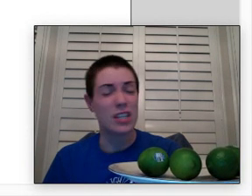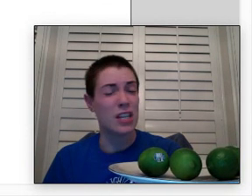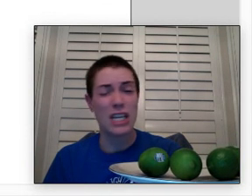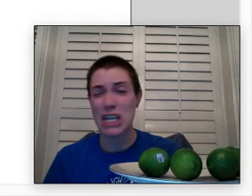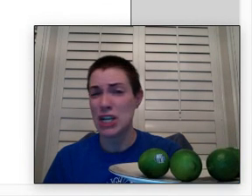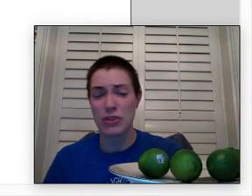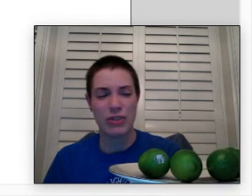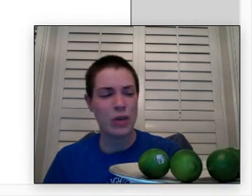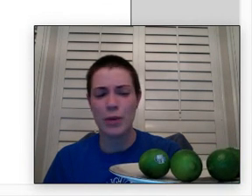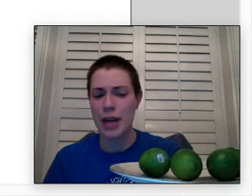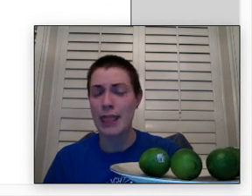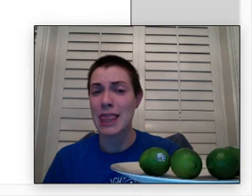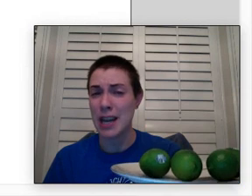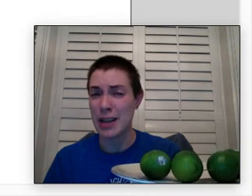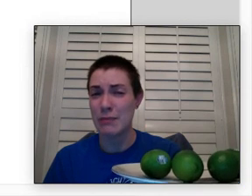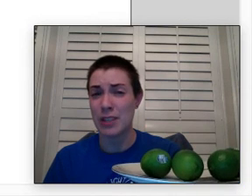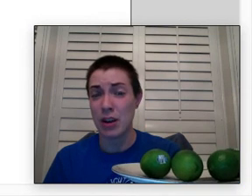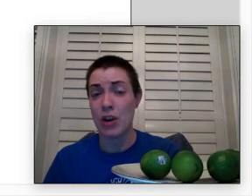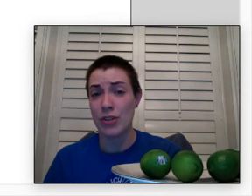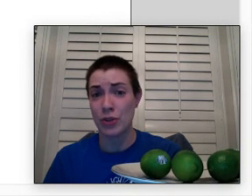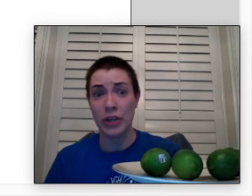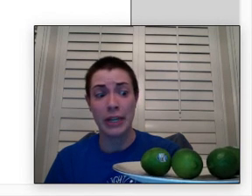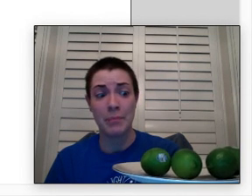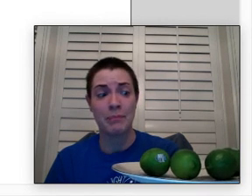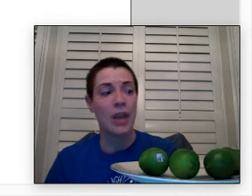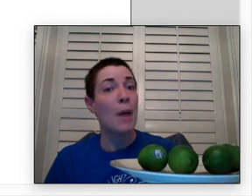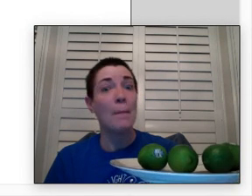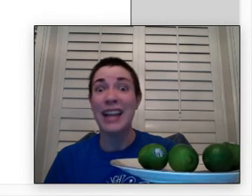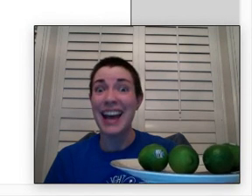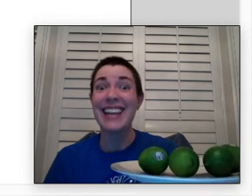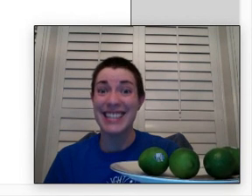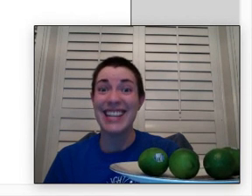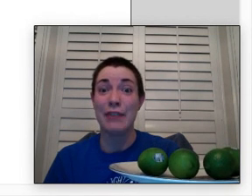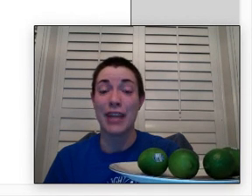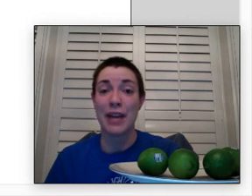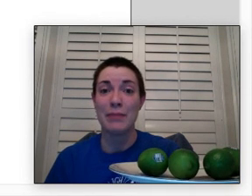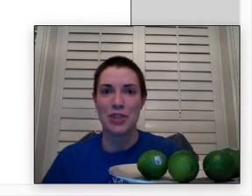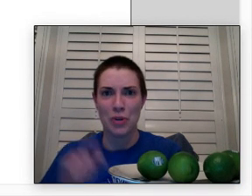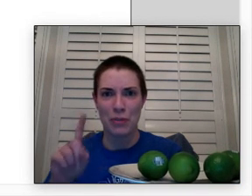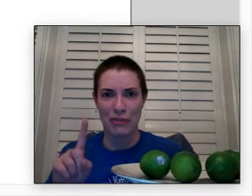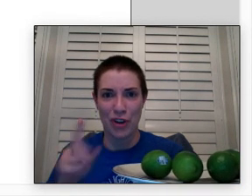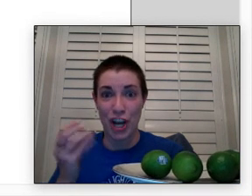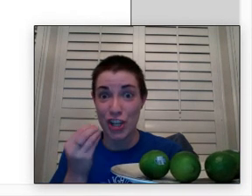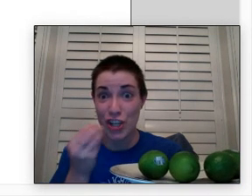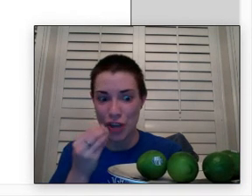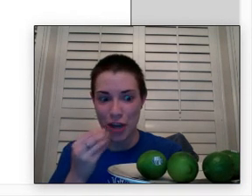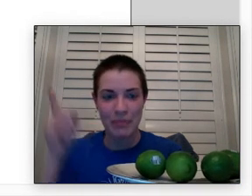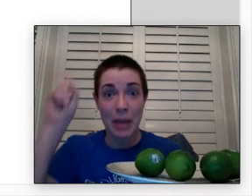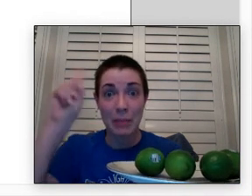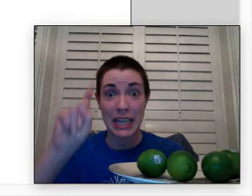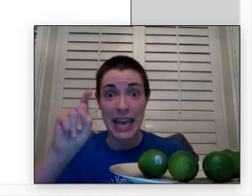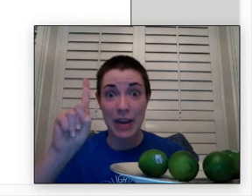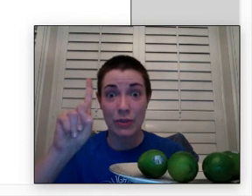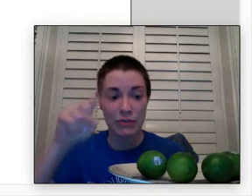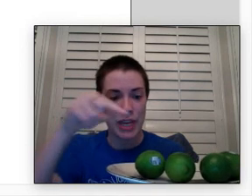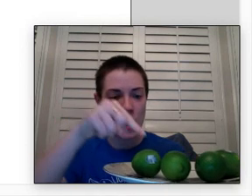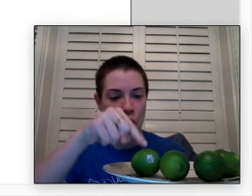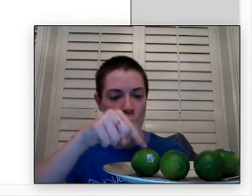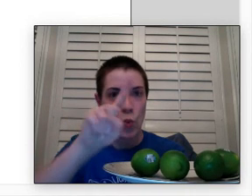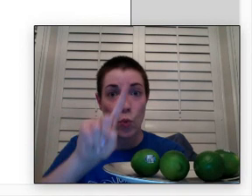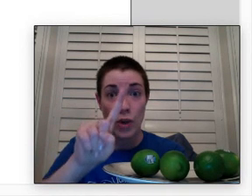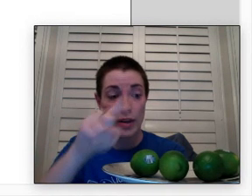is no, there were not limes in our story. But I did have limes. So before I eat them, I'm going to count.